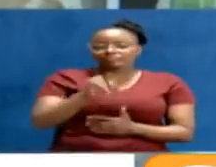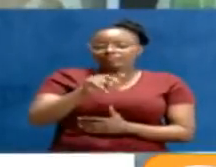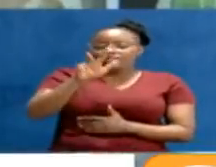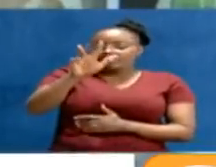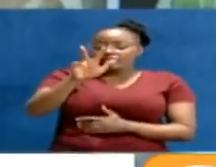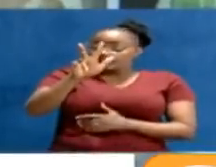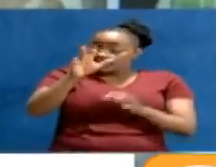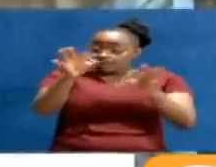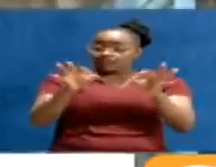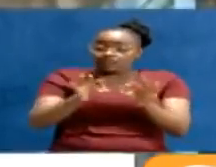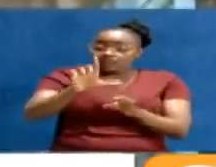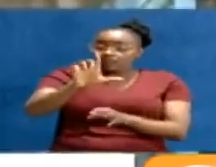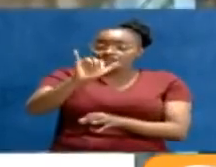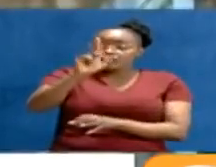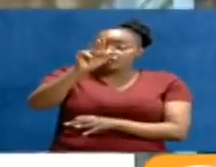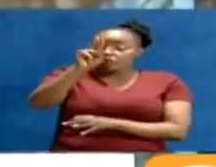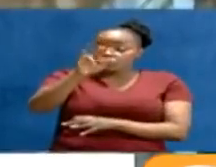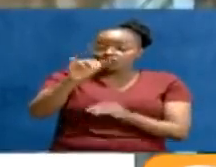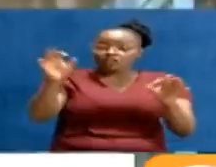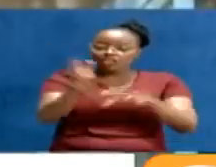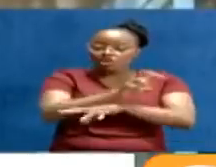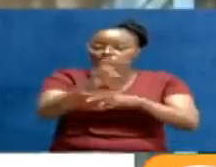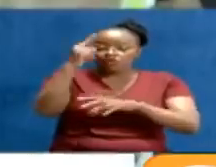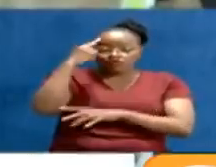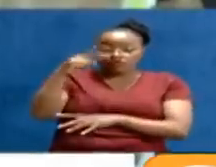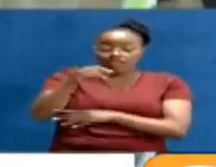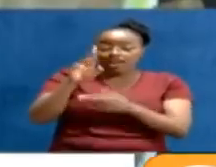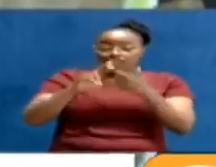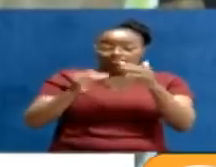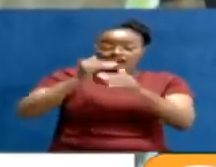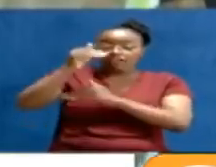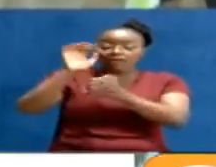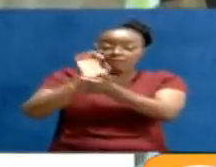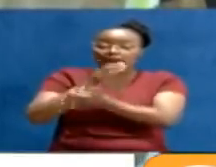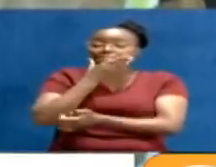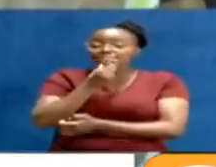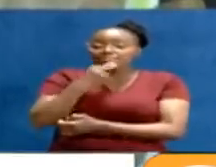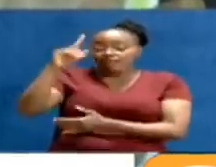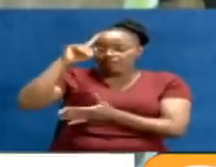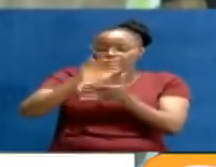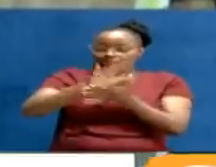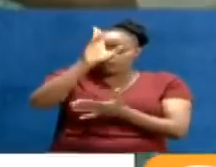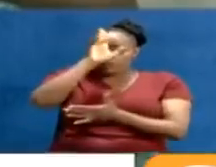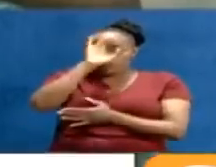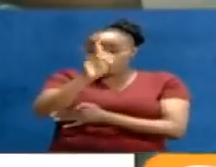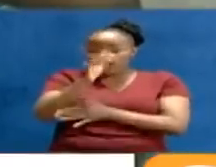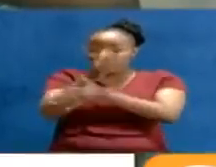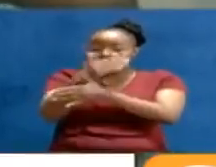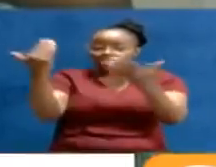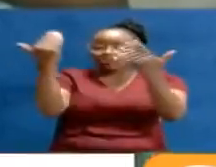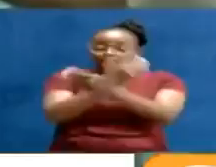three families in Likoni, Mombasa, are looking for their kin after they were arrested by men believed to be police officers Thursday